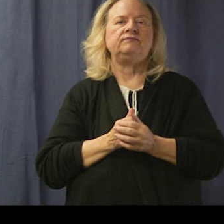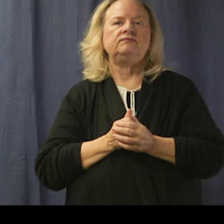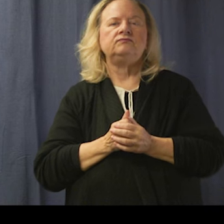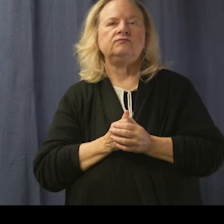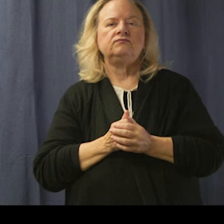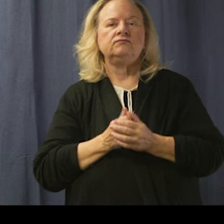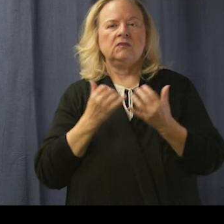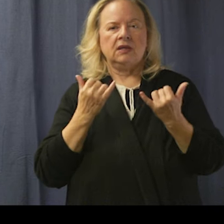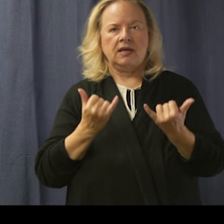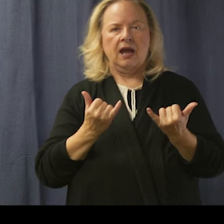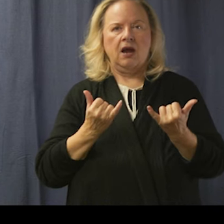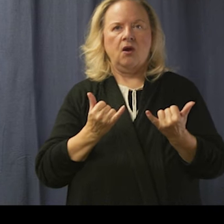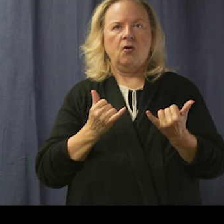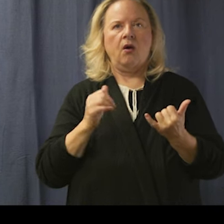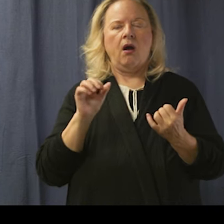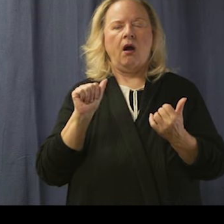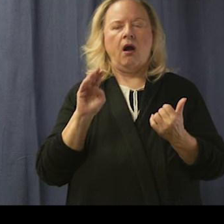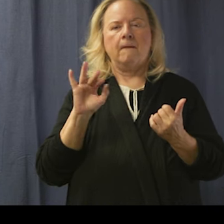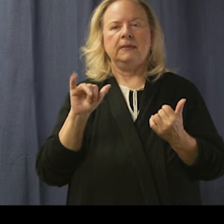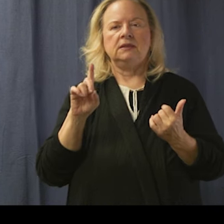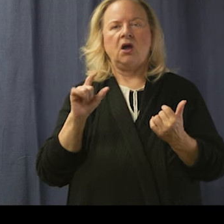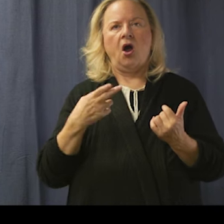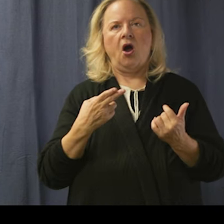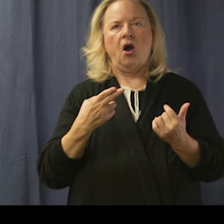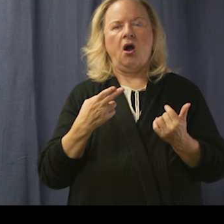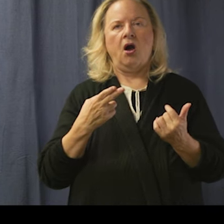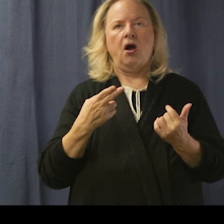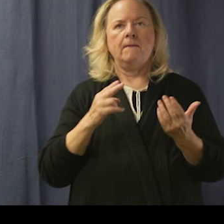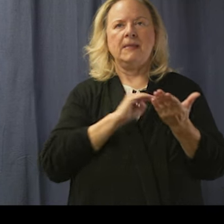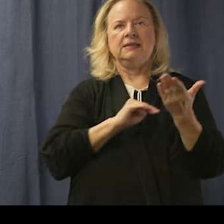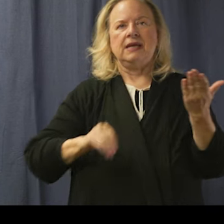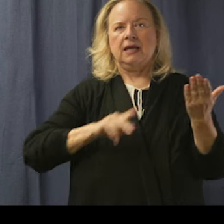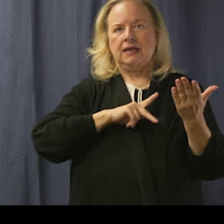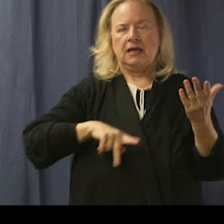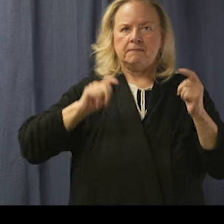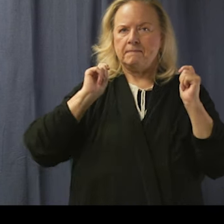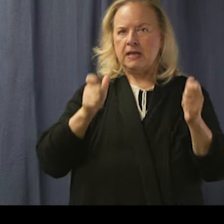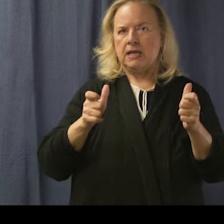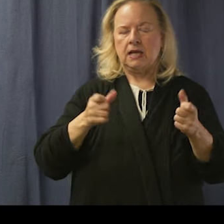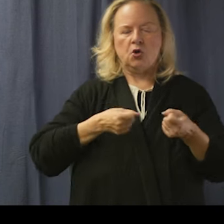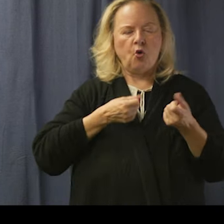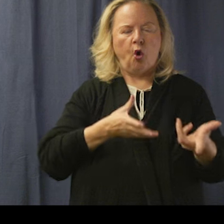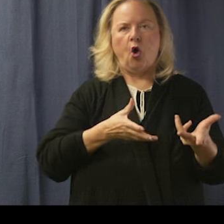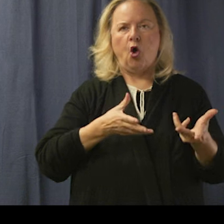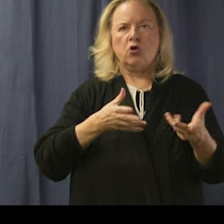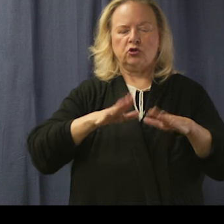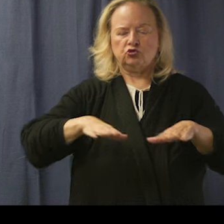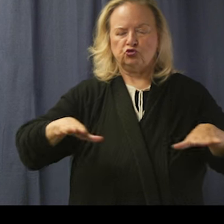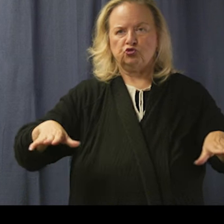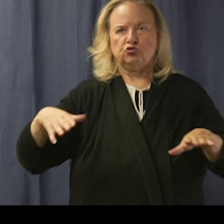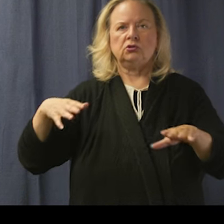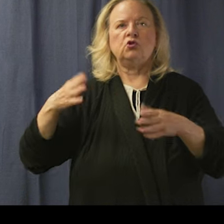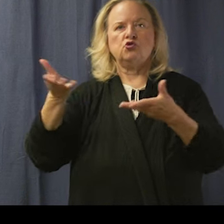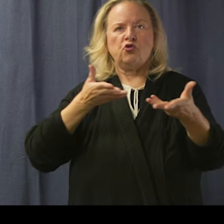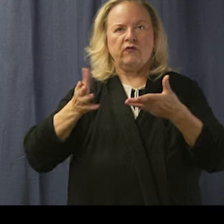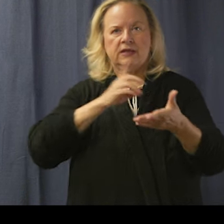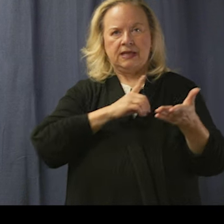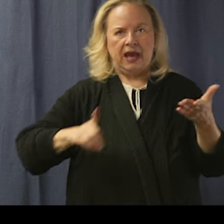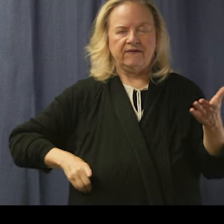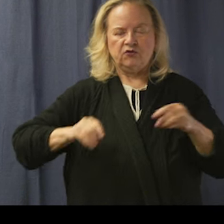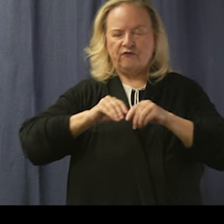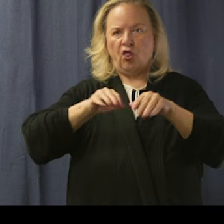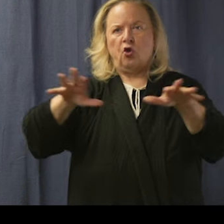gates. And now from the Amidah, for the Messianic King. Speedily cause the offspring of your servant